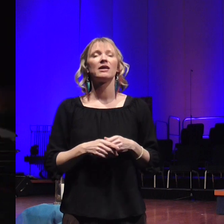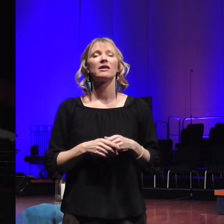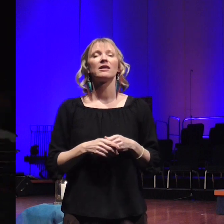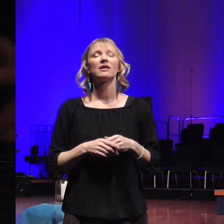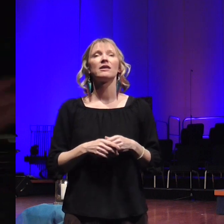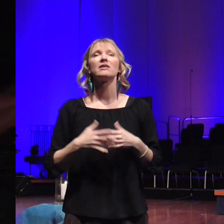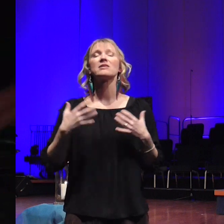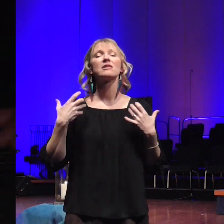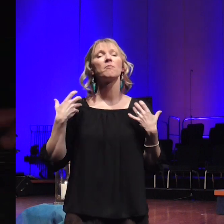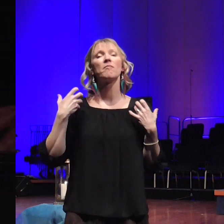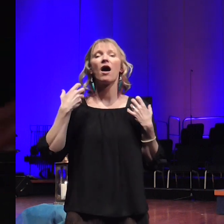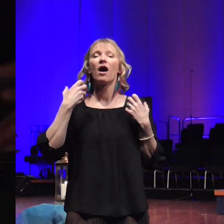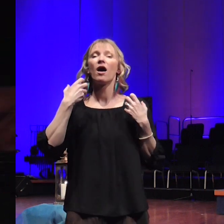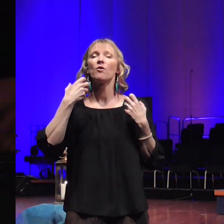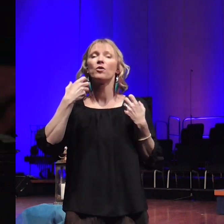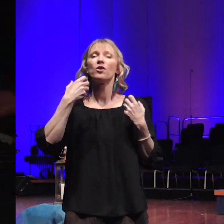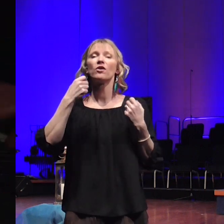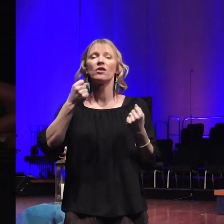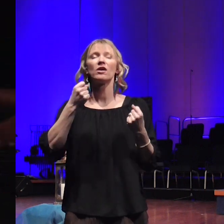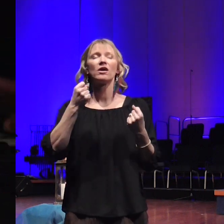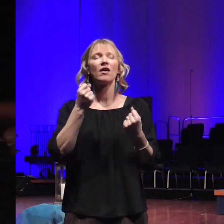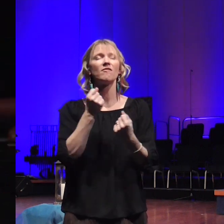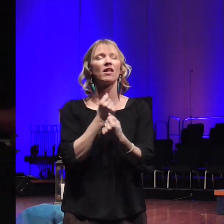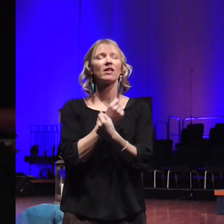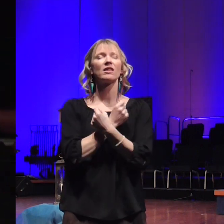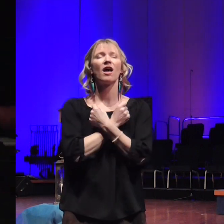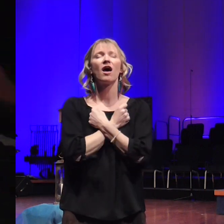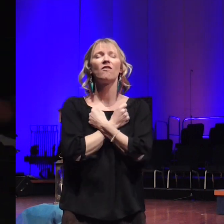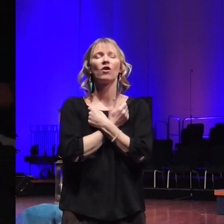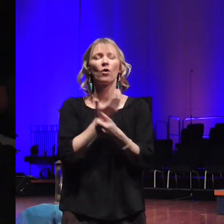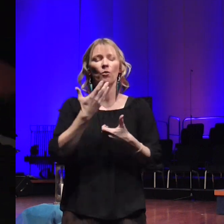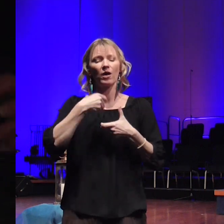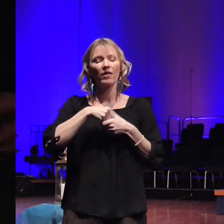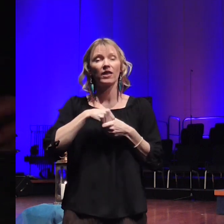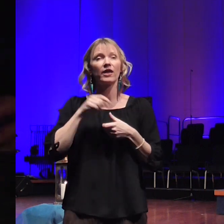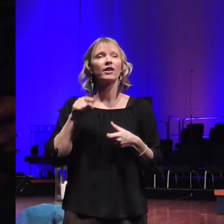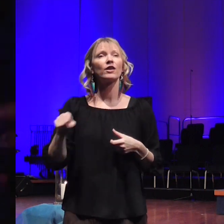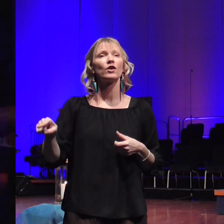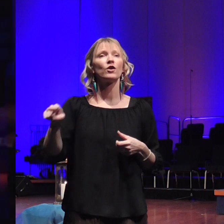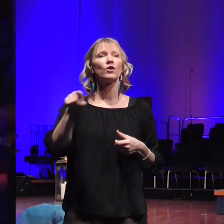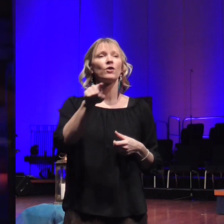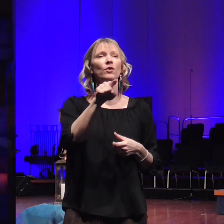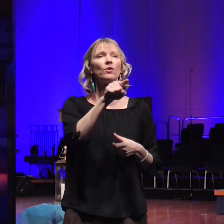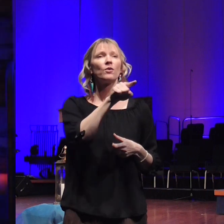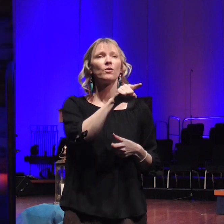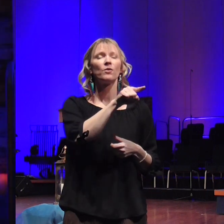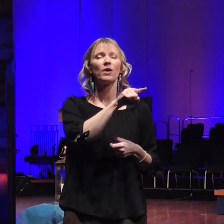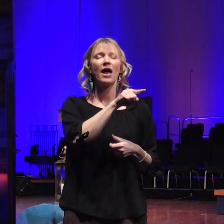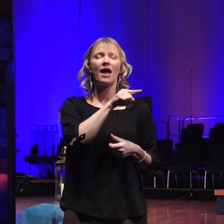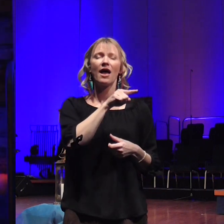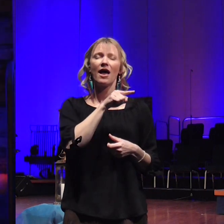me. It's the power of the love in